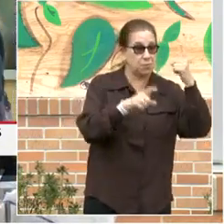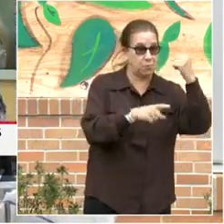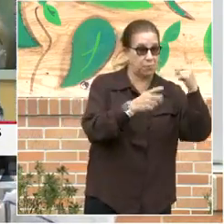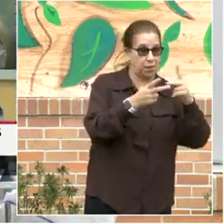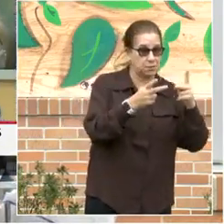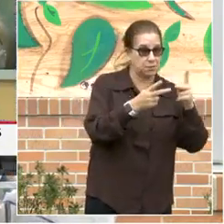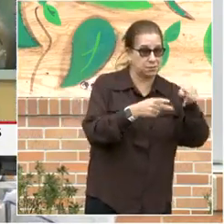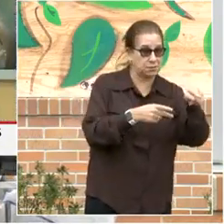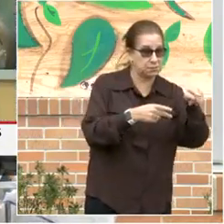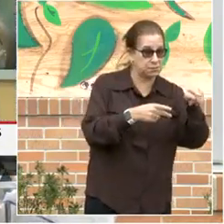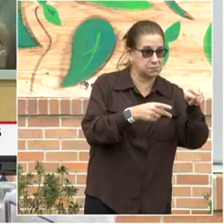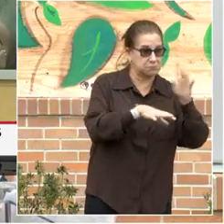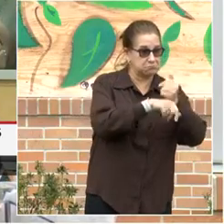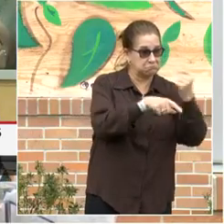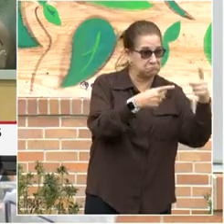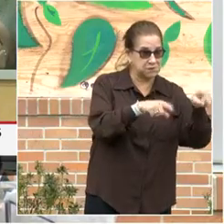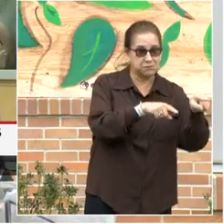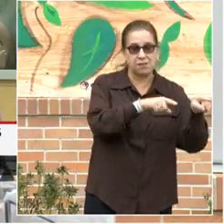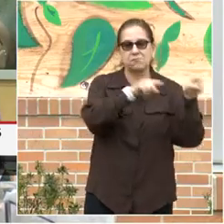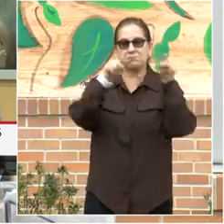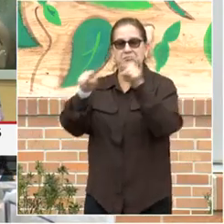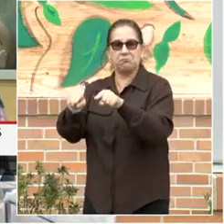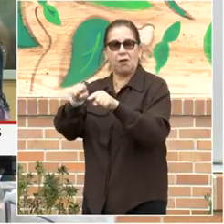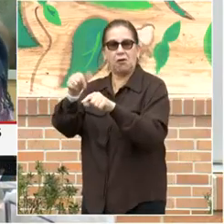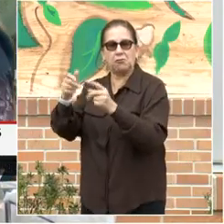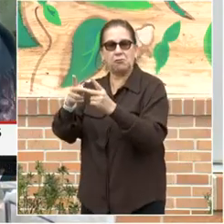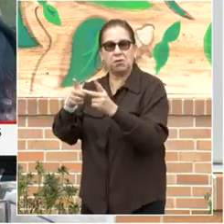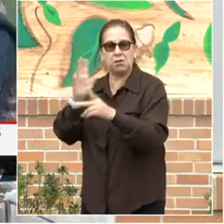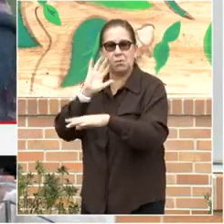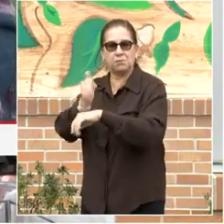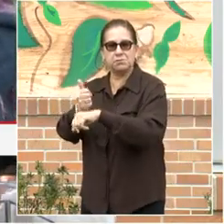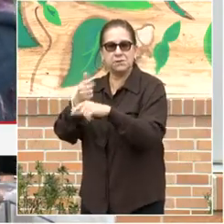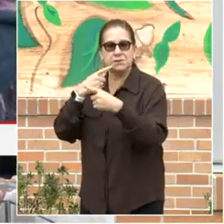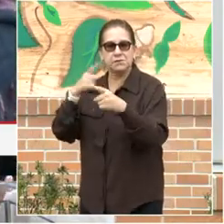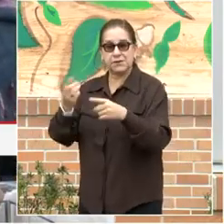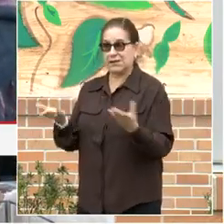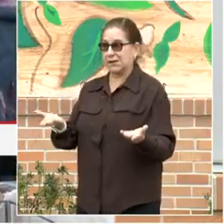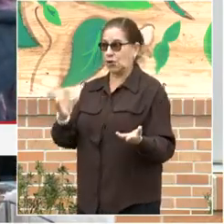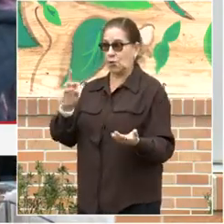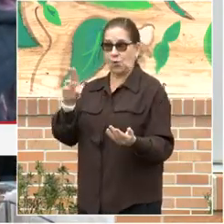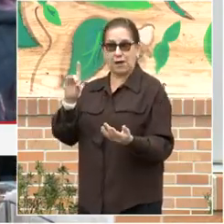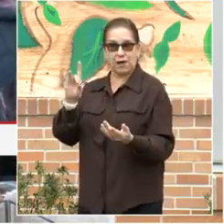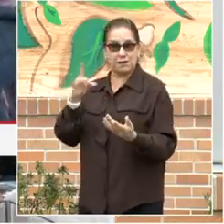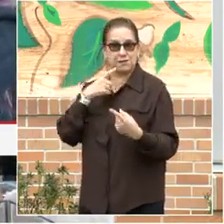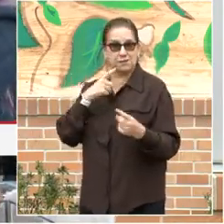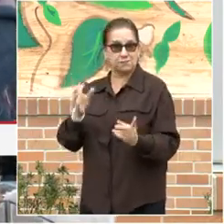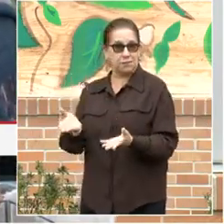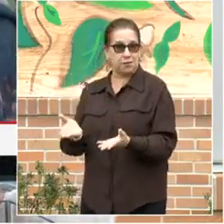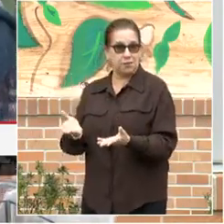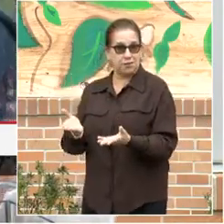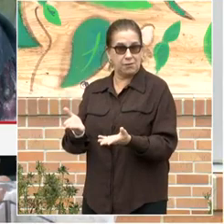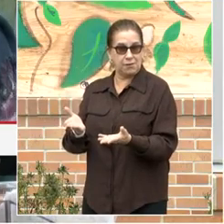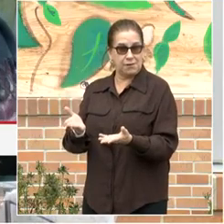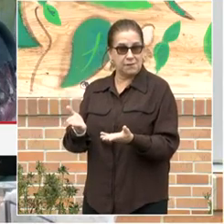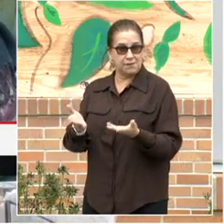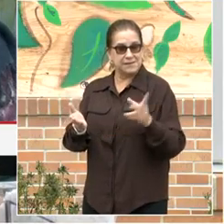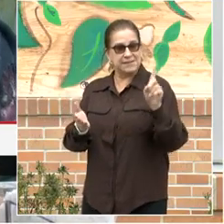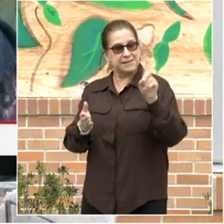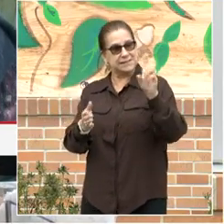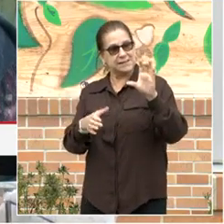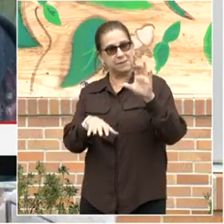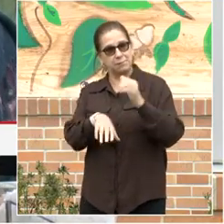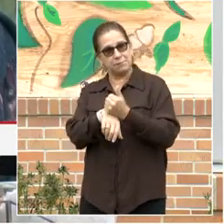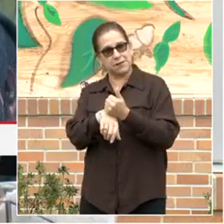can be successful in another part of the city, like right here in Ward 8. So DC-based places like